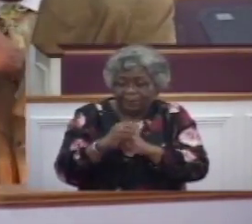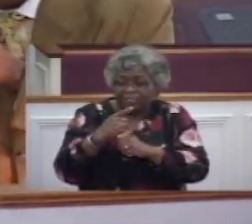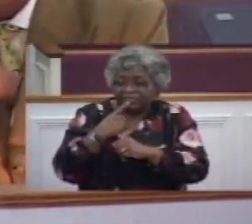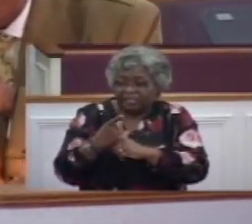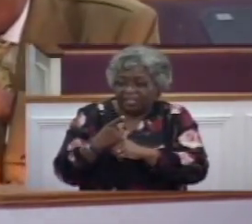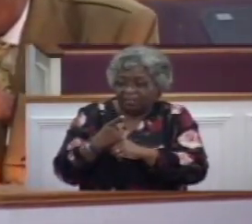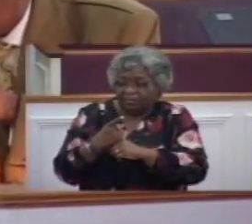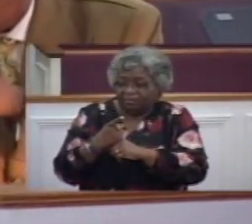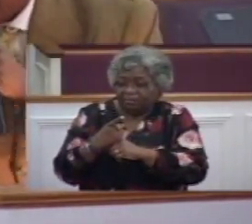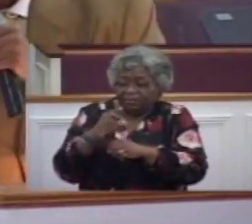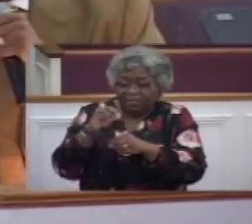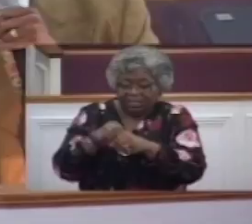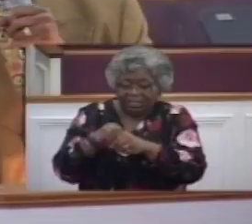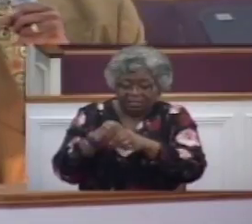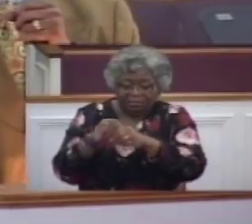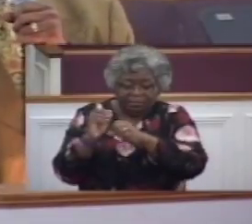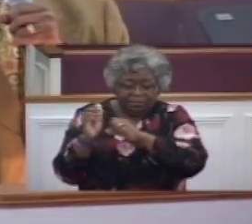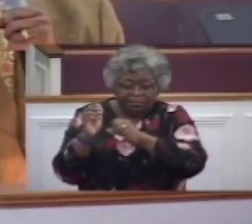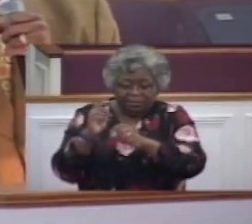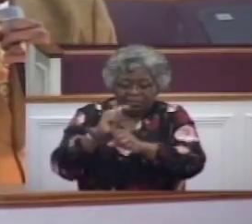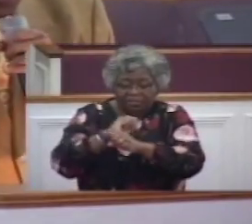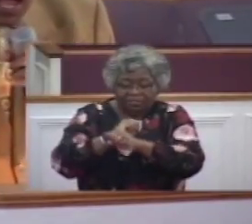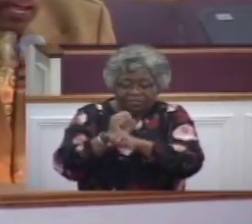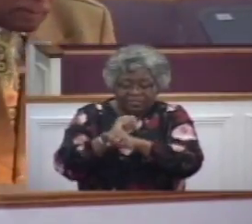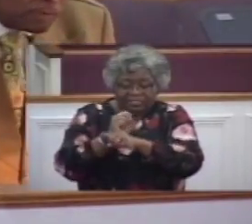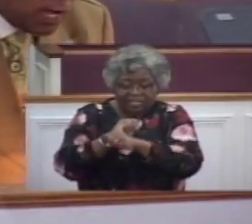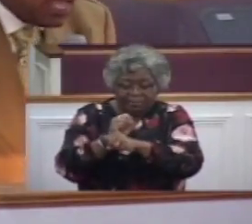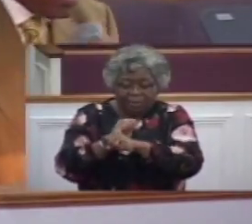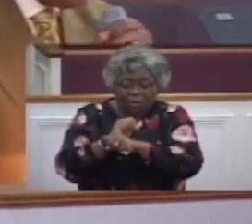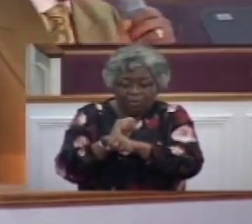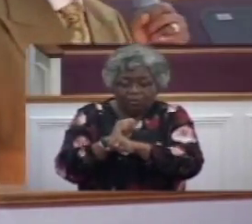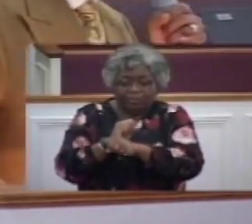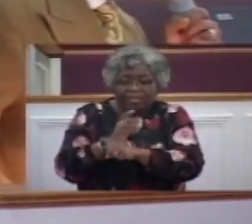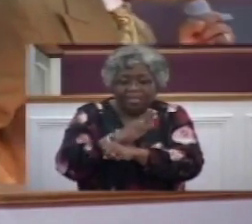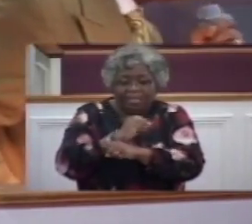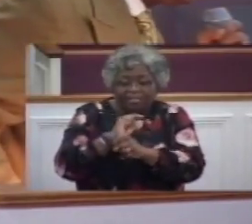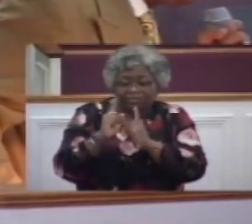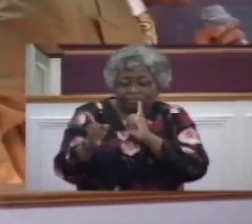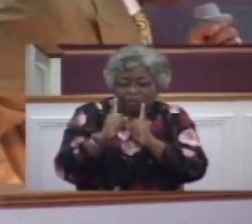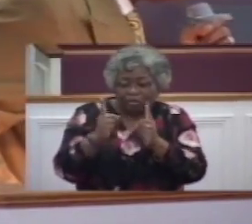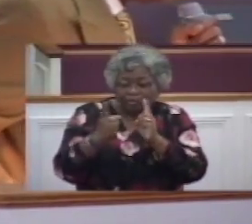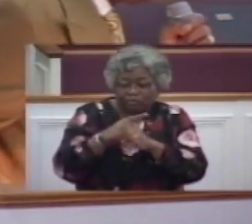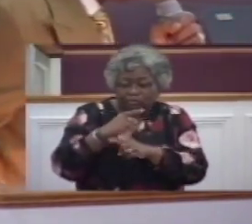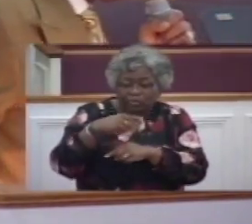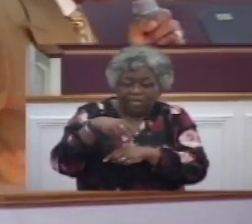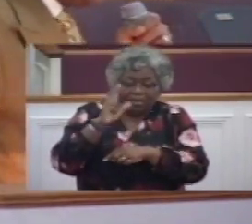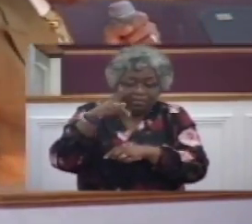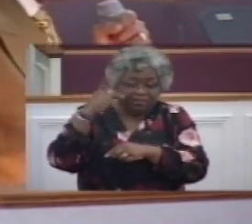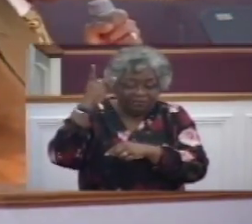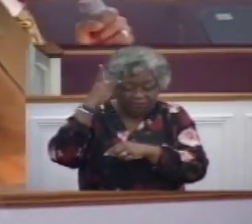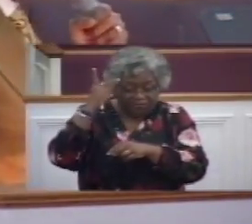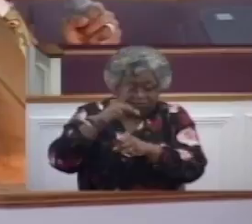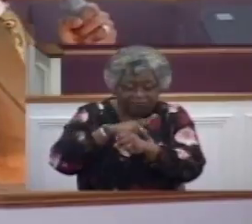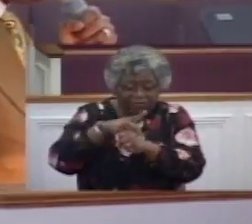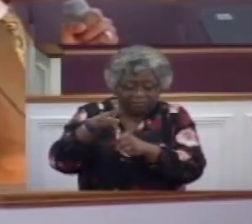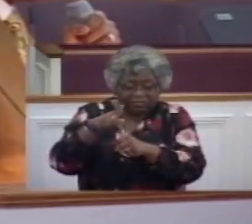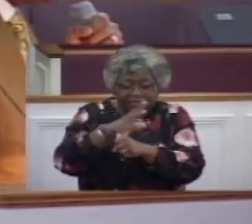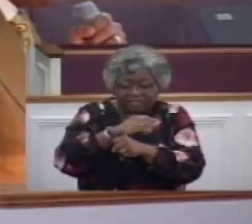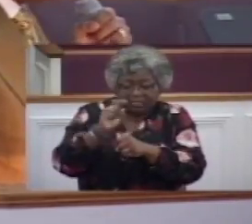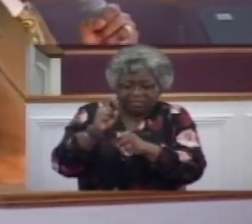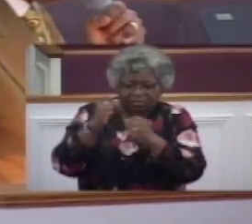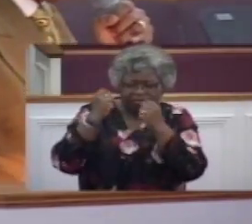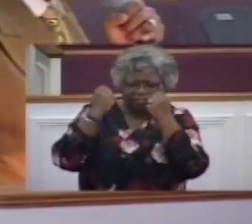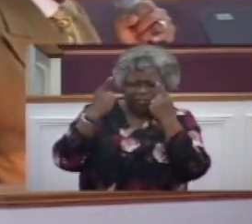in the temple. And he's talking to the scribes, and he's talking to the Pharisees, and they're